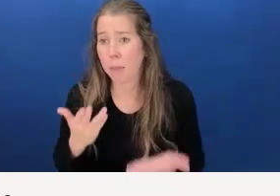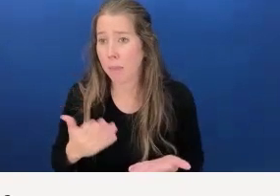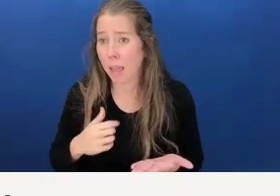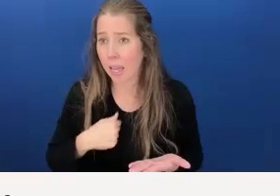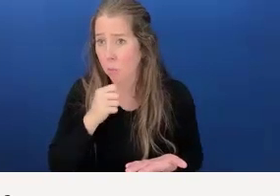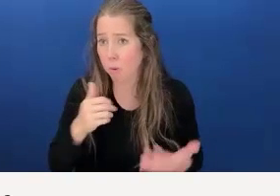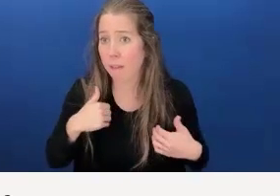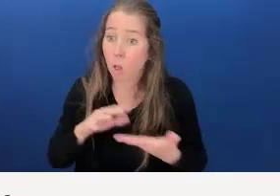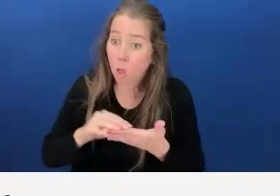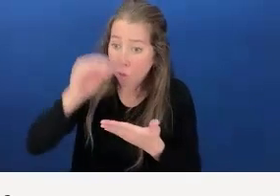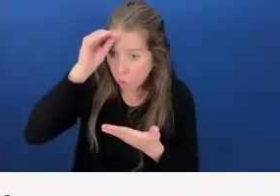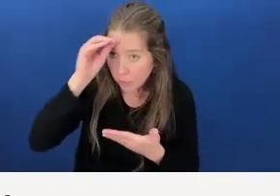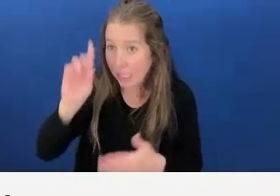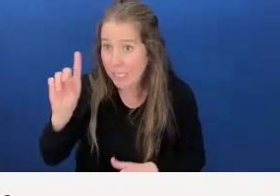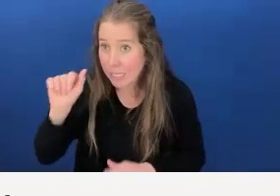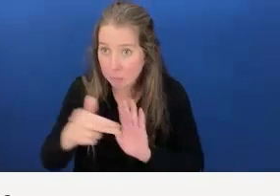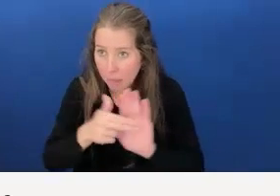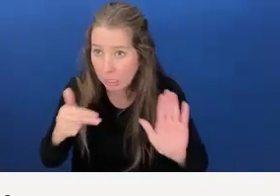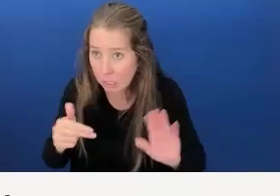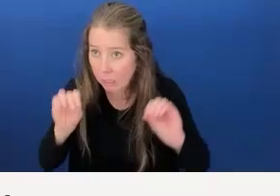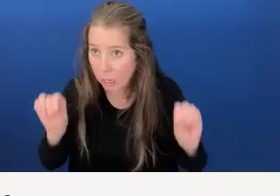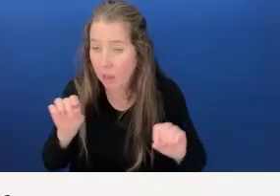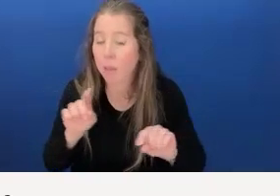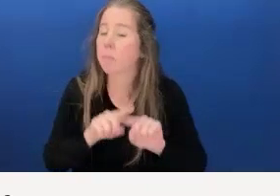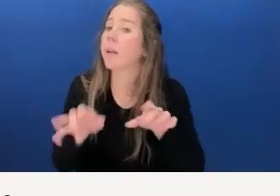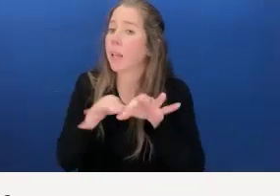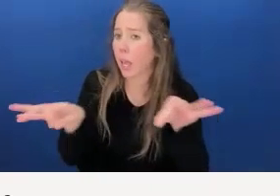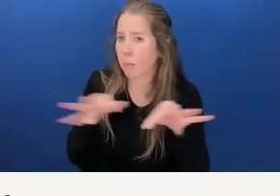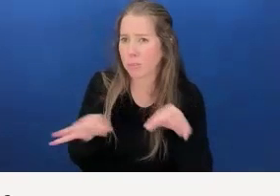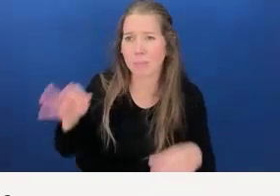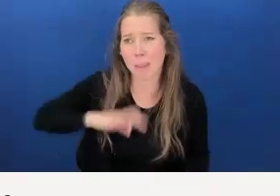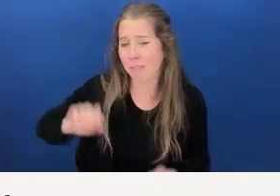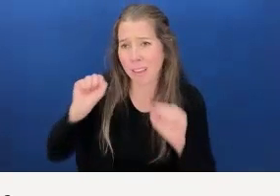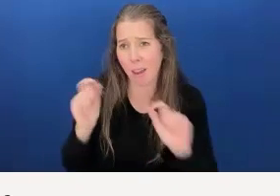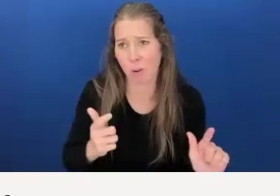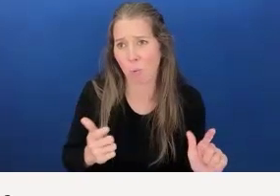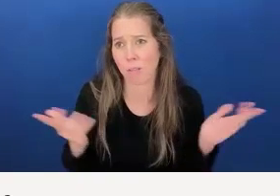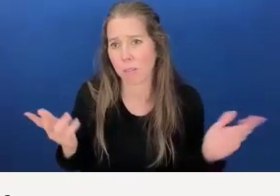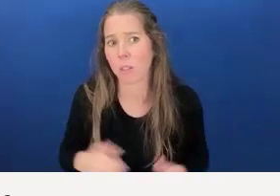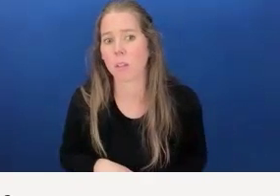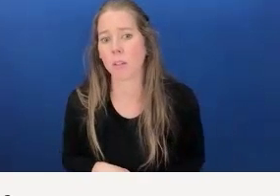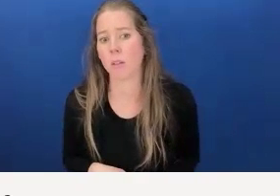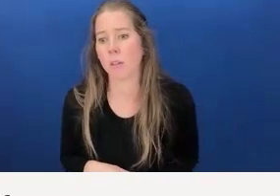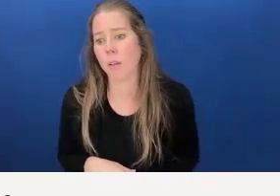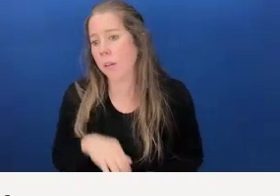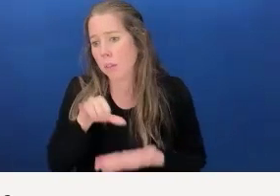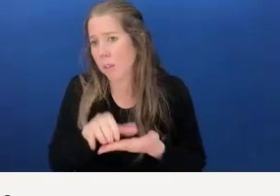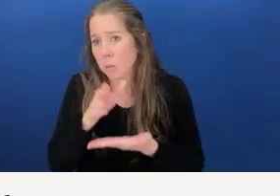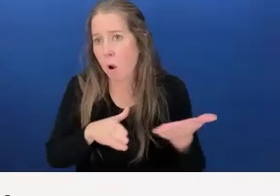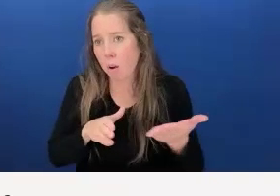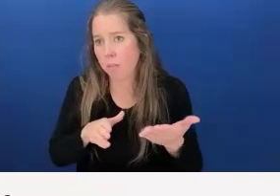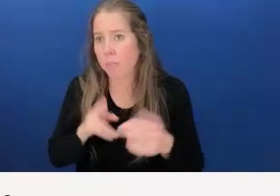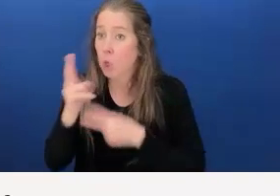learning disability or anything, those captions benefit everybody. And so that's part of the